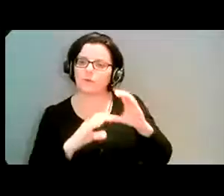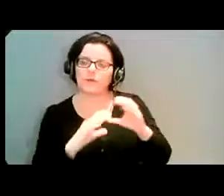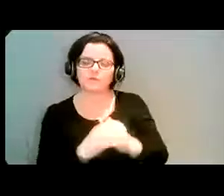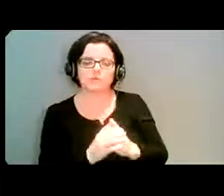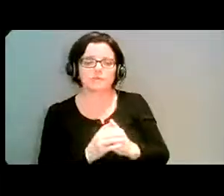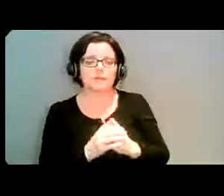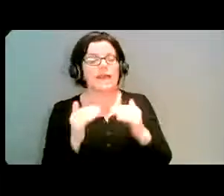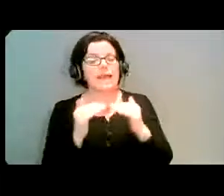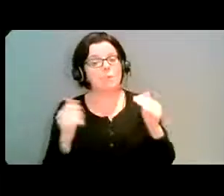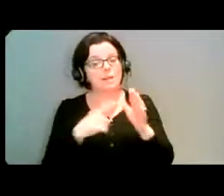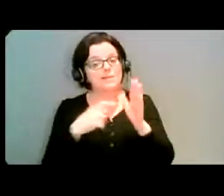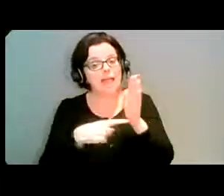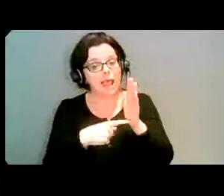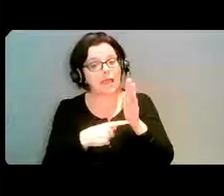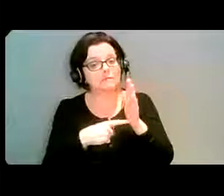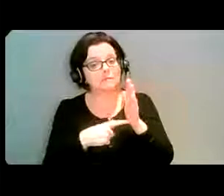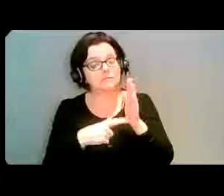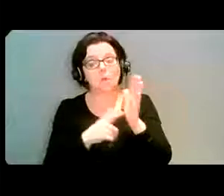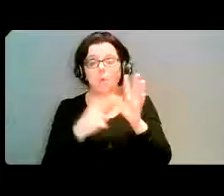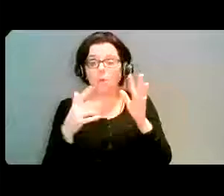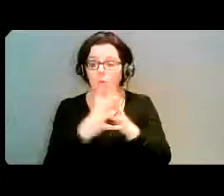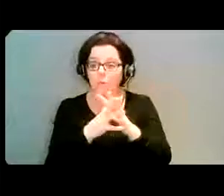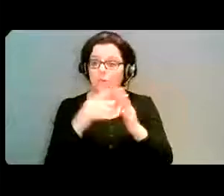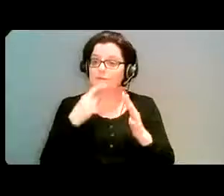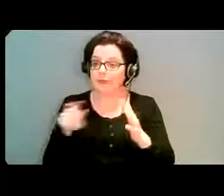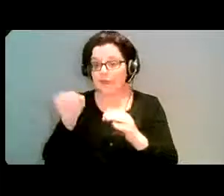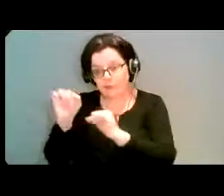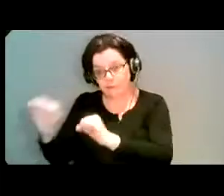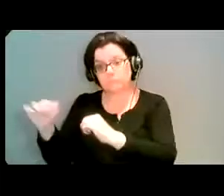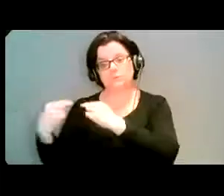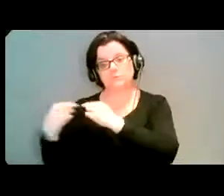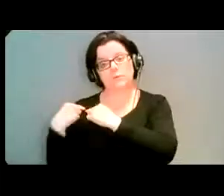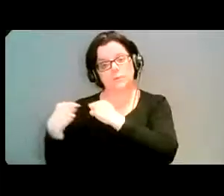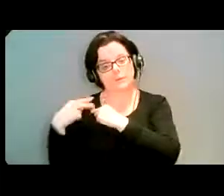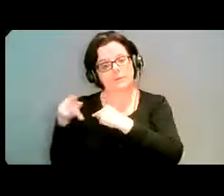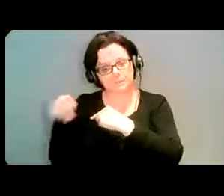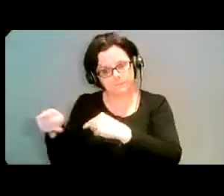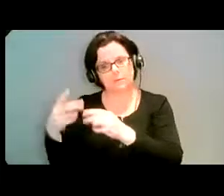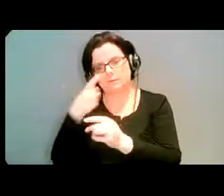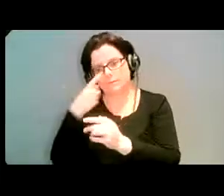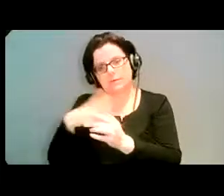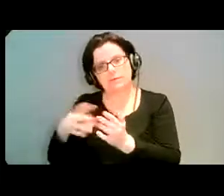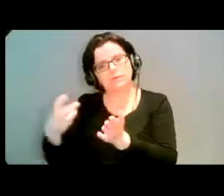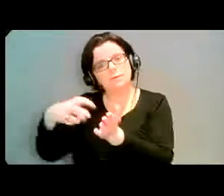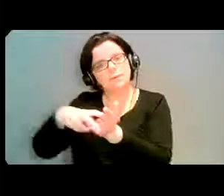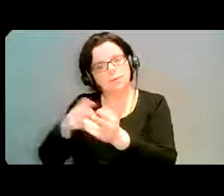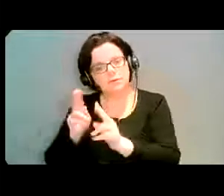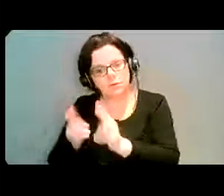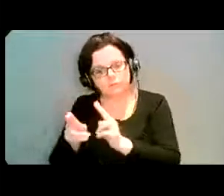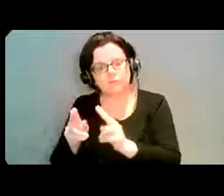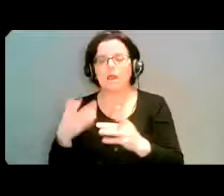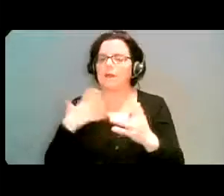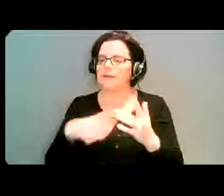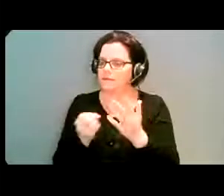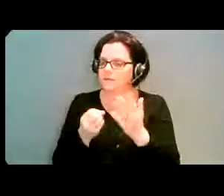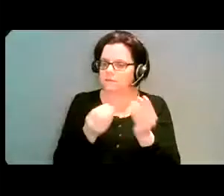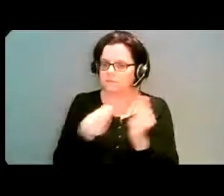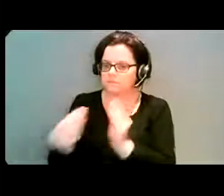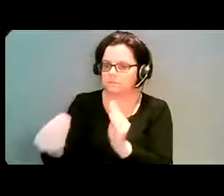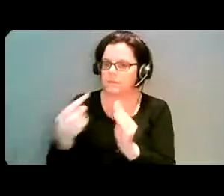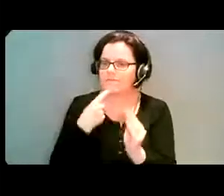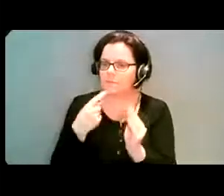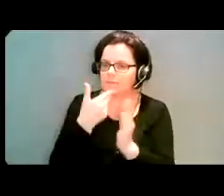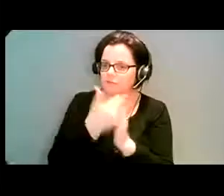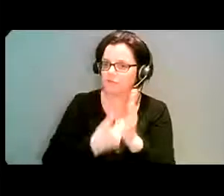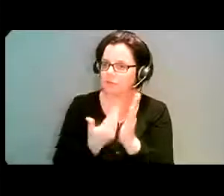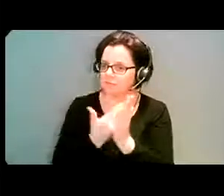tell them that they have a duty to do that, like book interpreters, give you information in accessible format. If